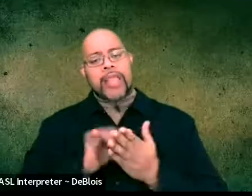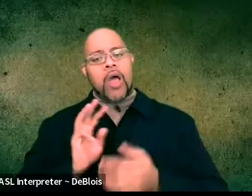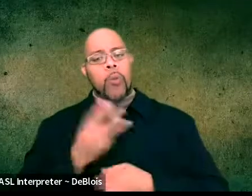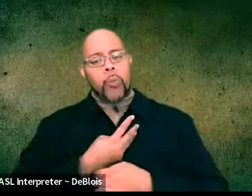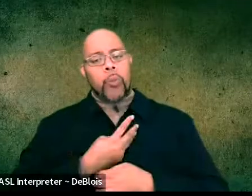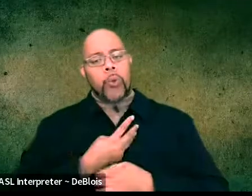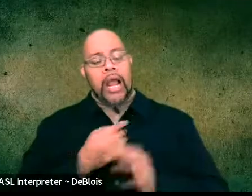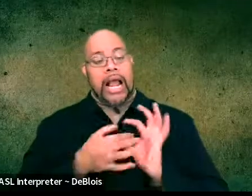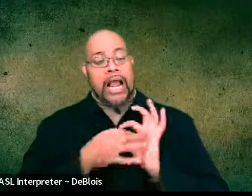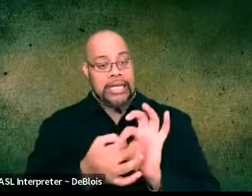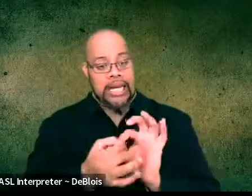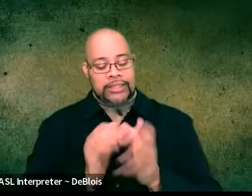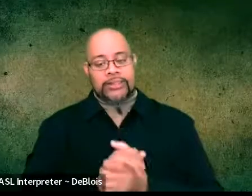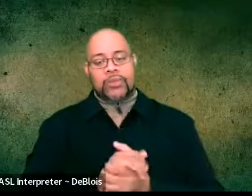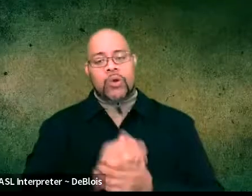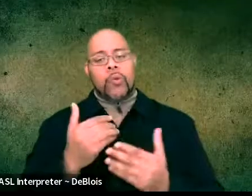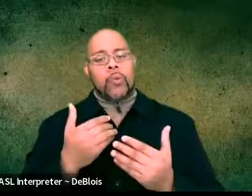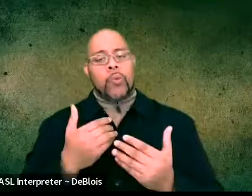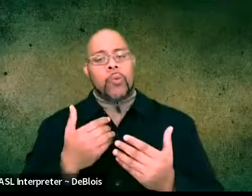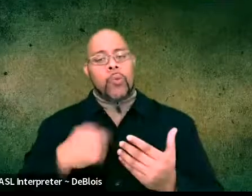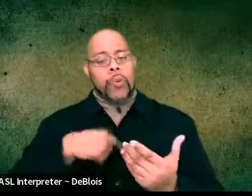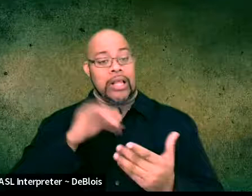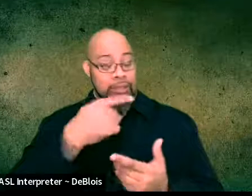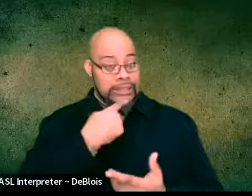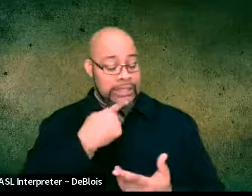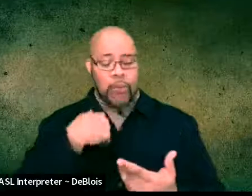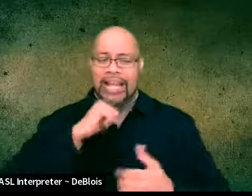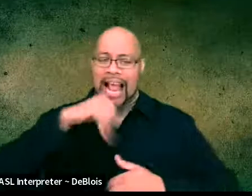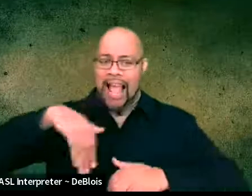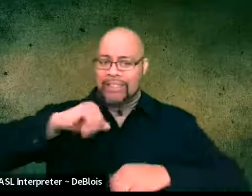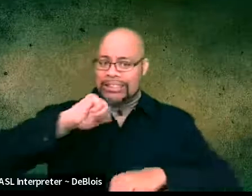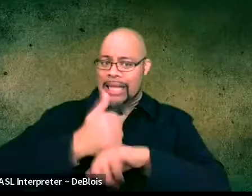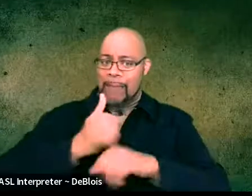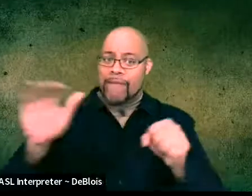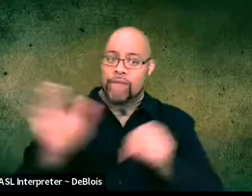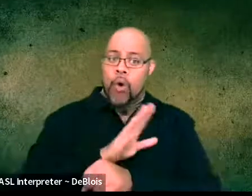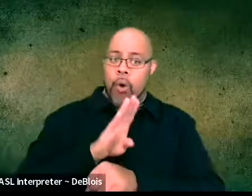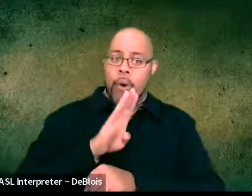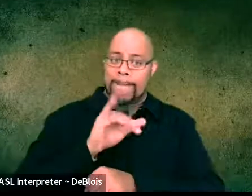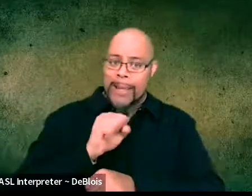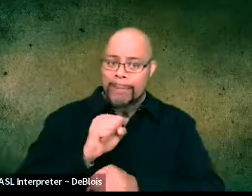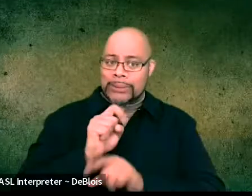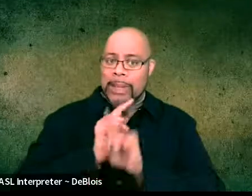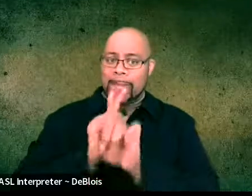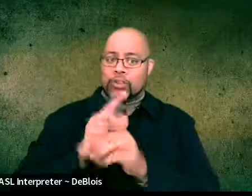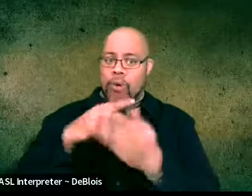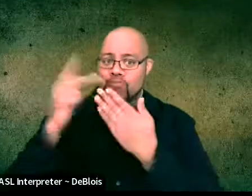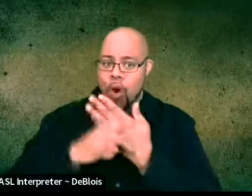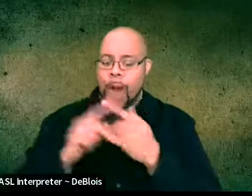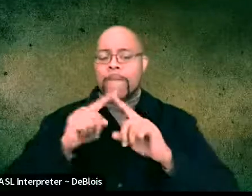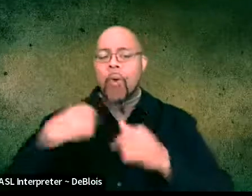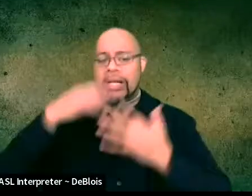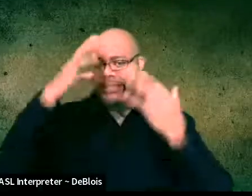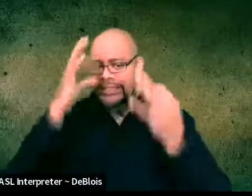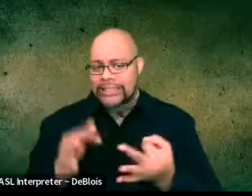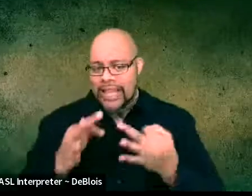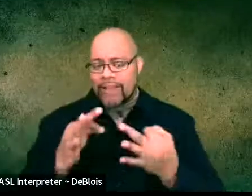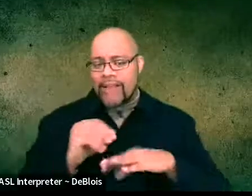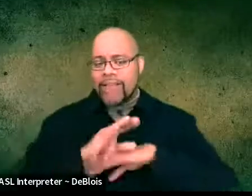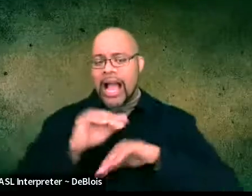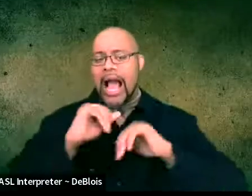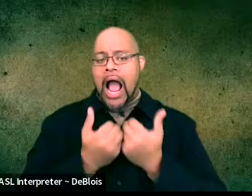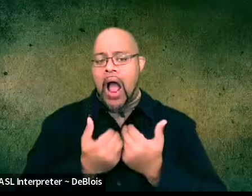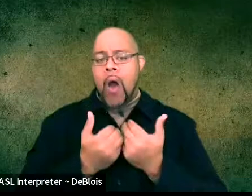are connected with. We haven't, again, like you're right, established a full BIMS mentorship program, but I think we're definitely advising on how